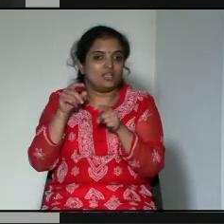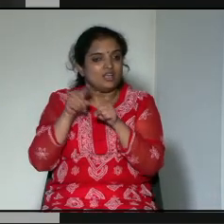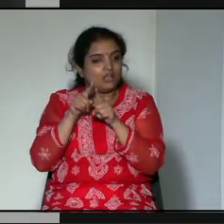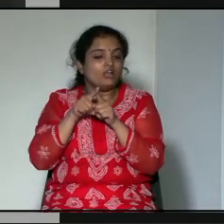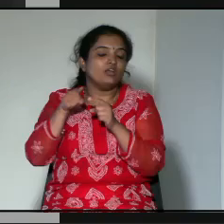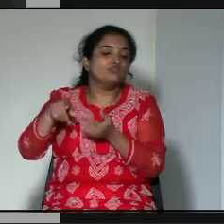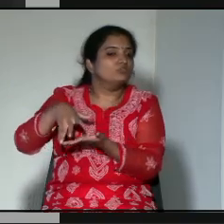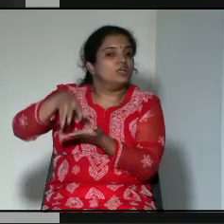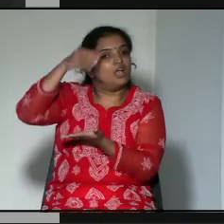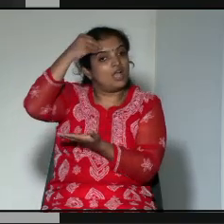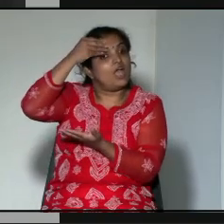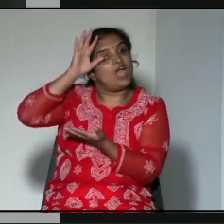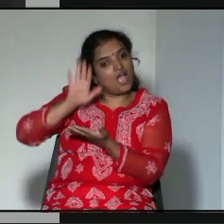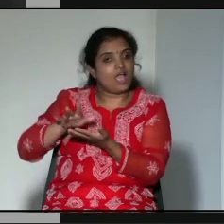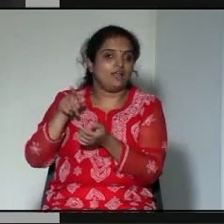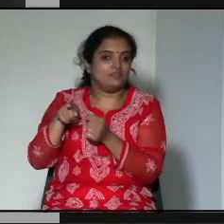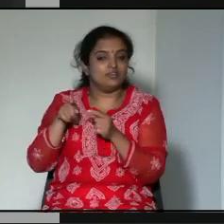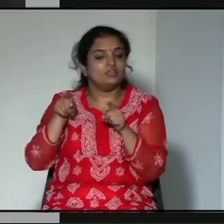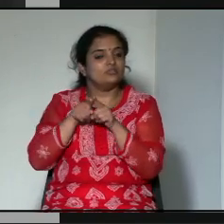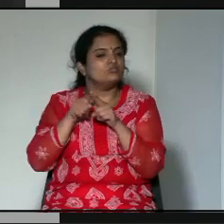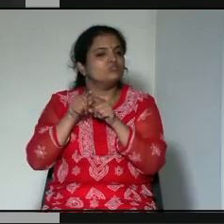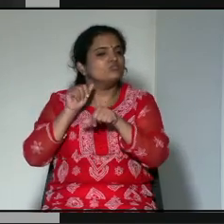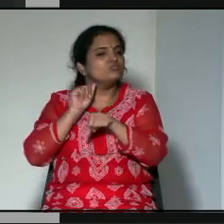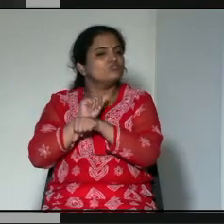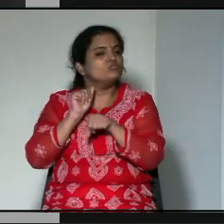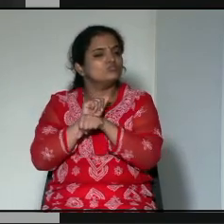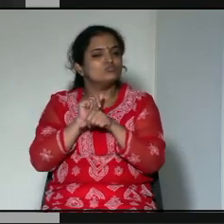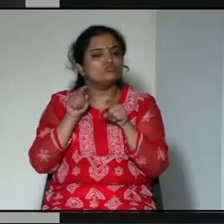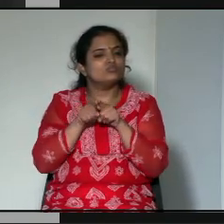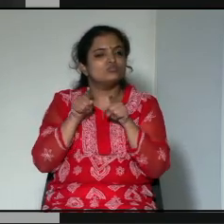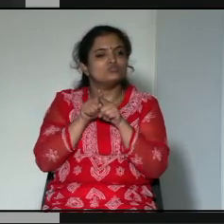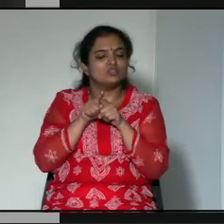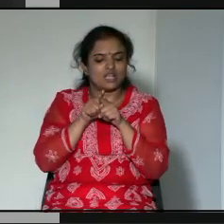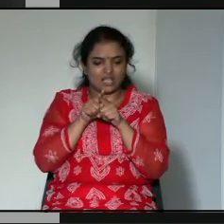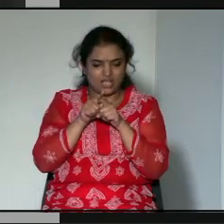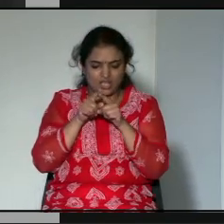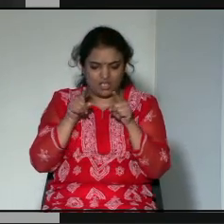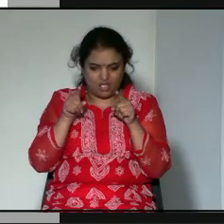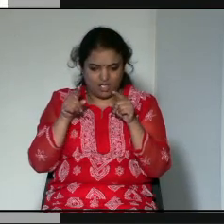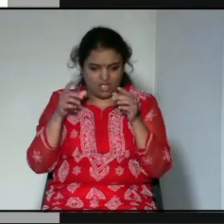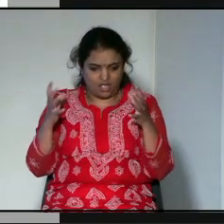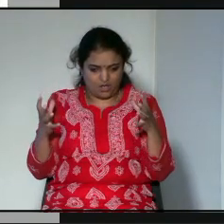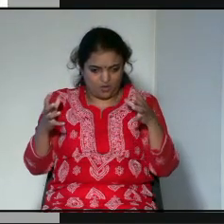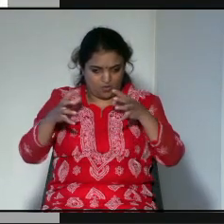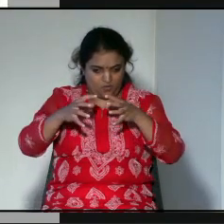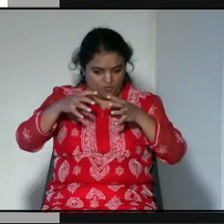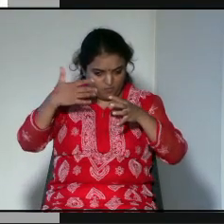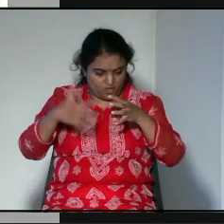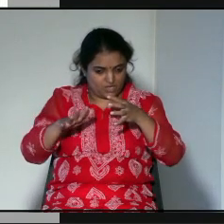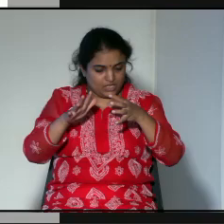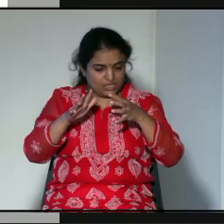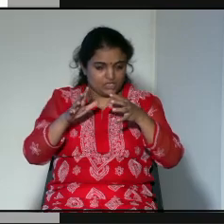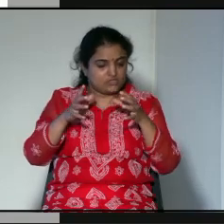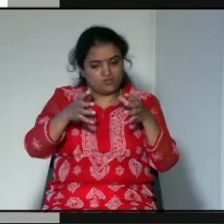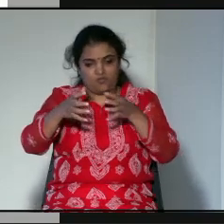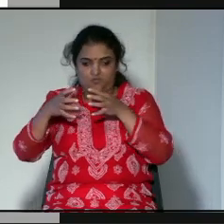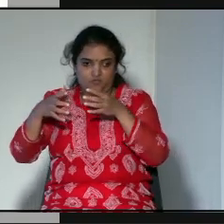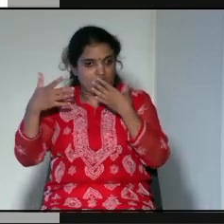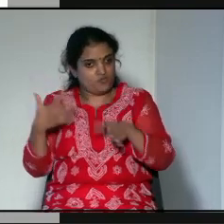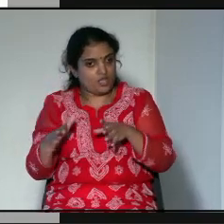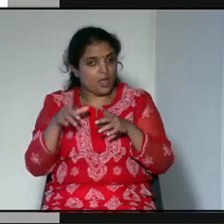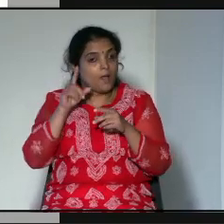at Munich. She worked next on securing this outer mold with